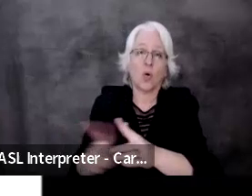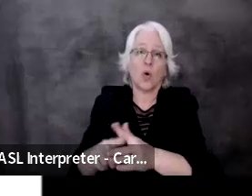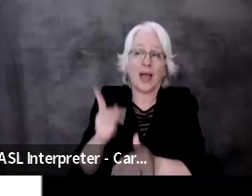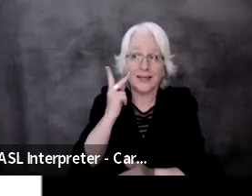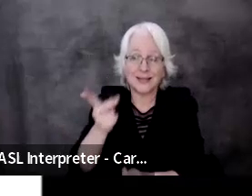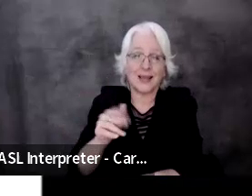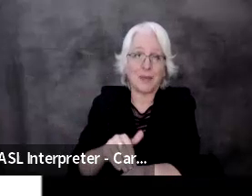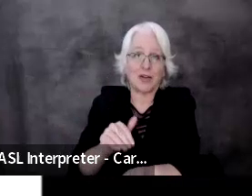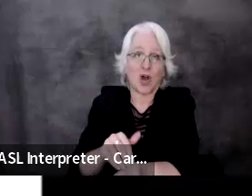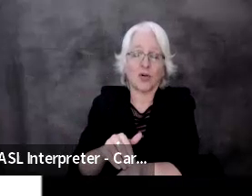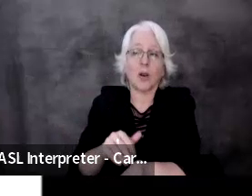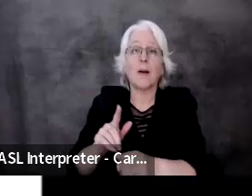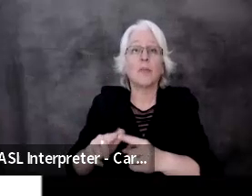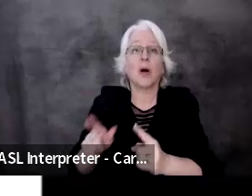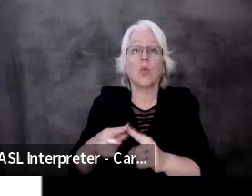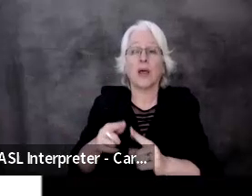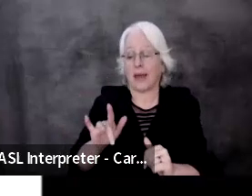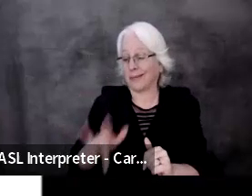technology, she was right there.